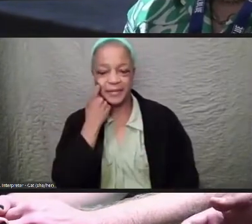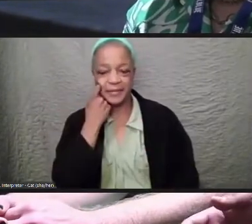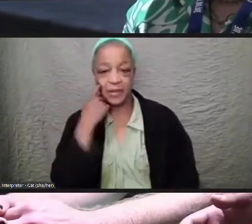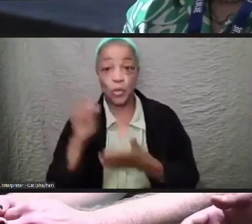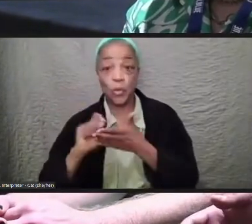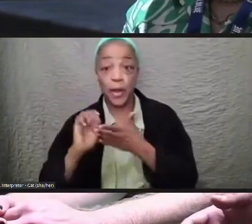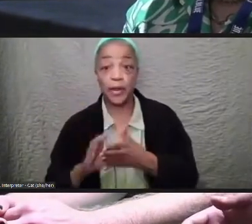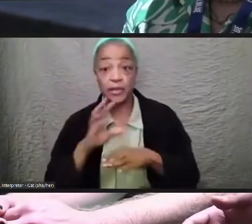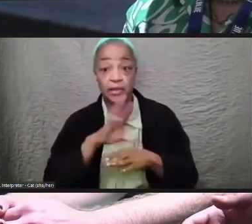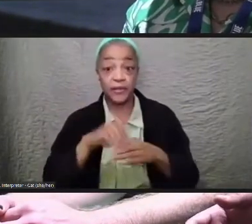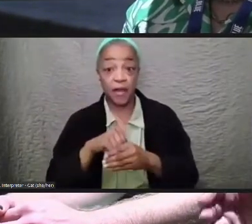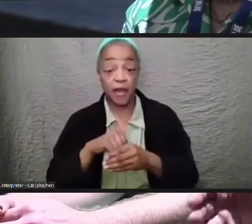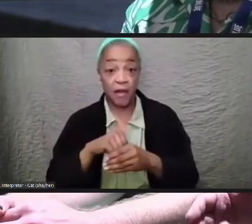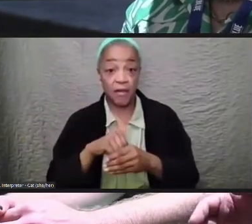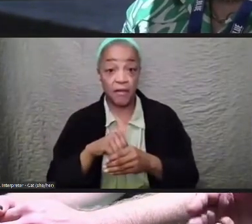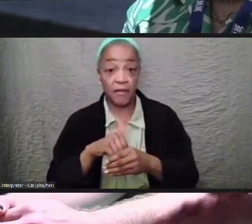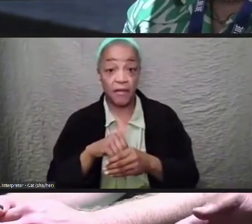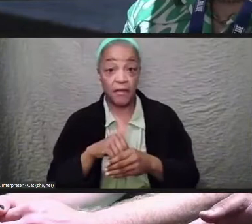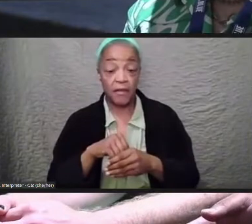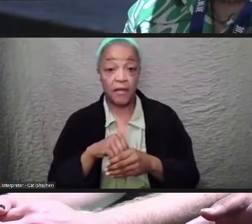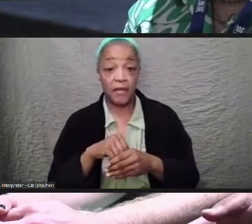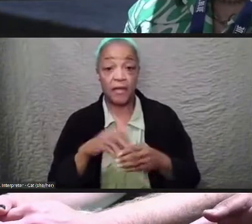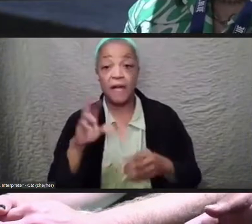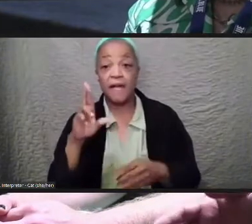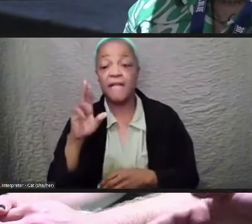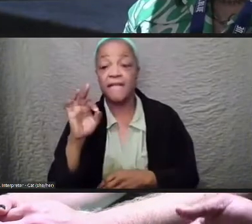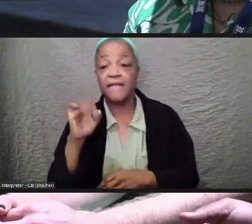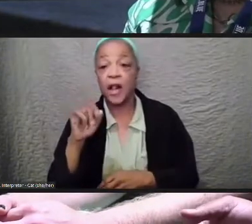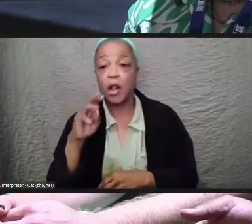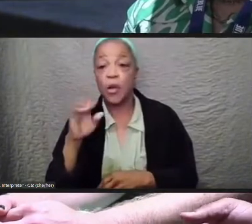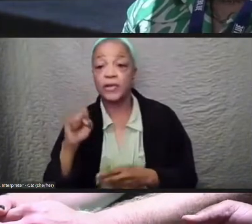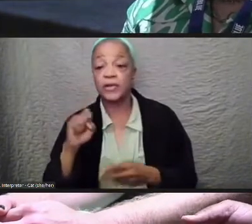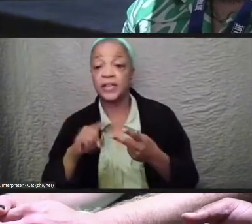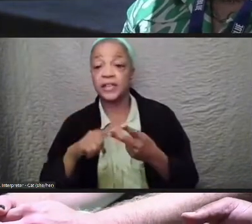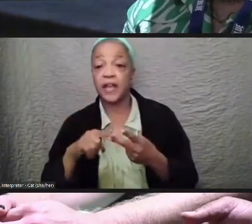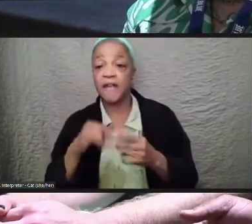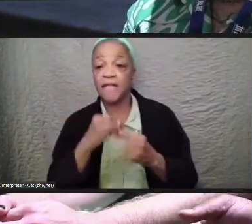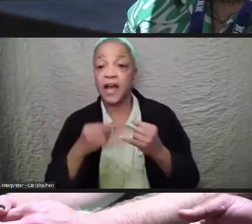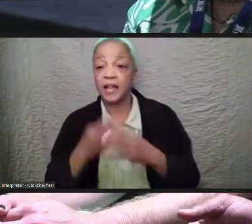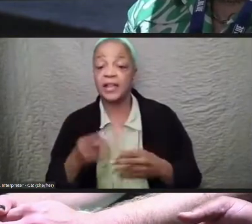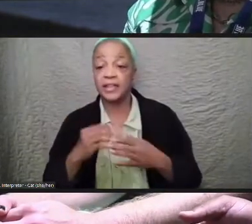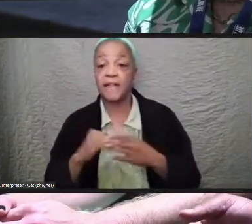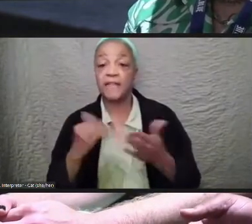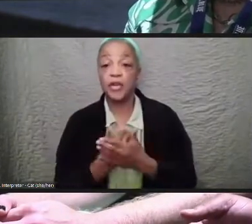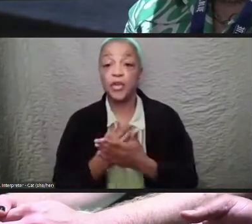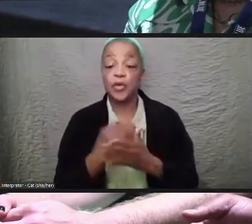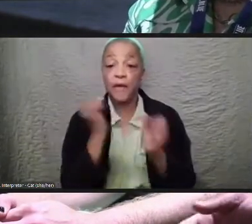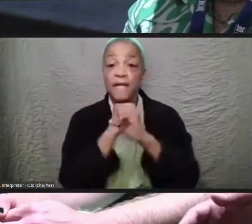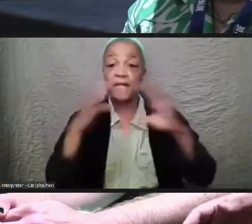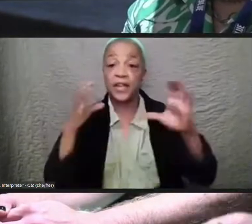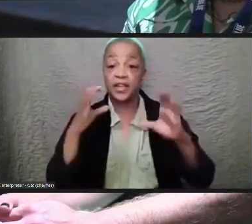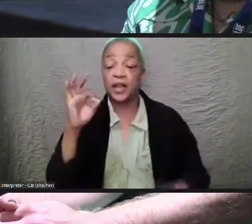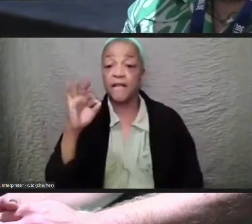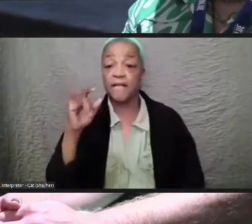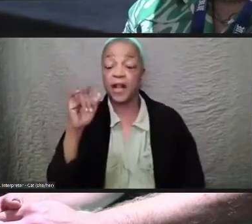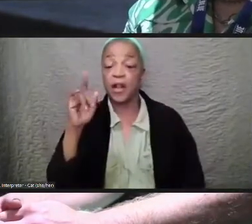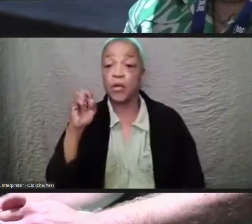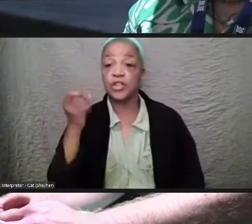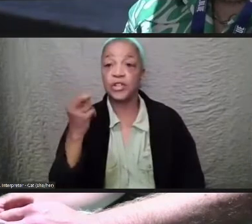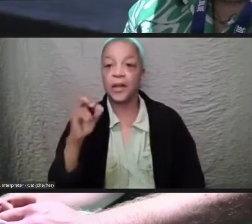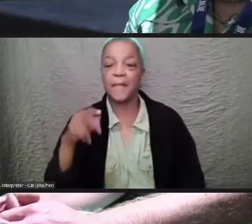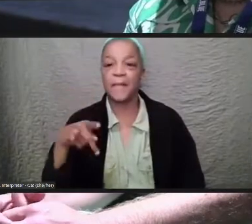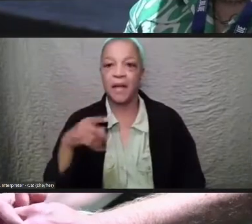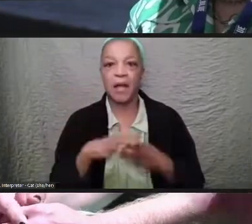that were involved with this were fellows and finalists of the New Visions Fellowship. And talk about a queer